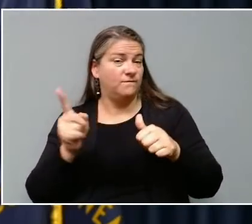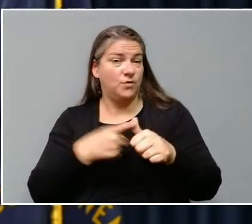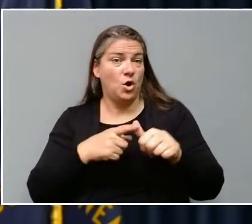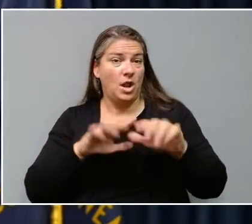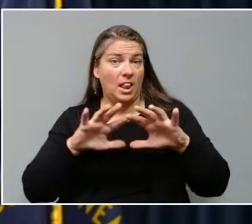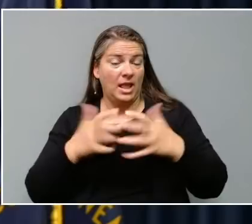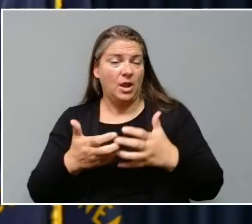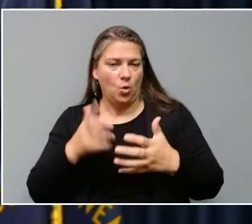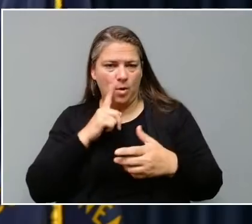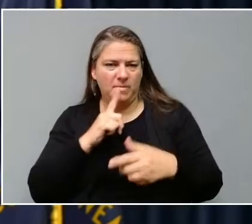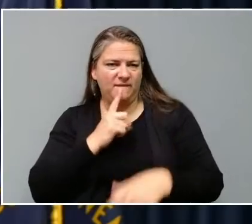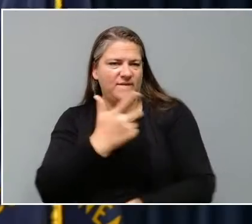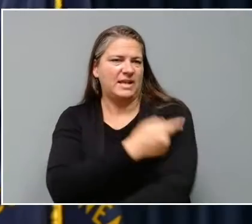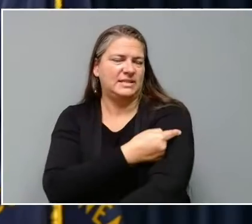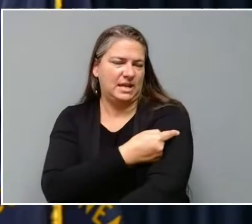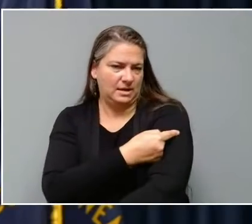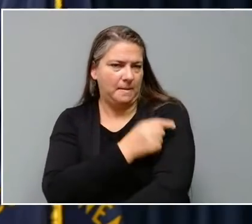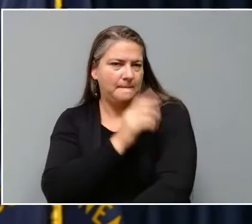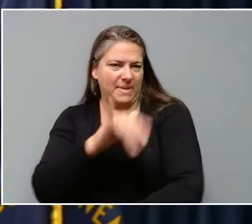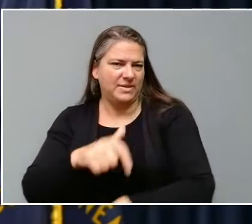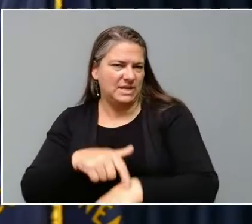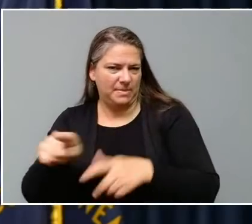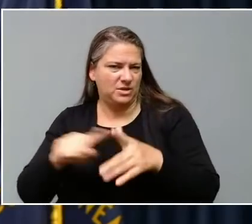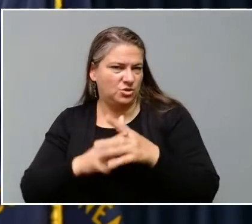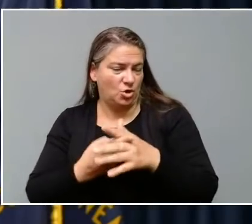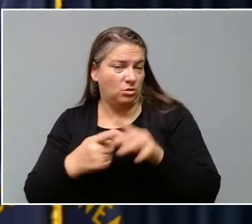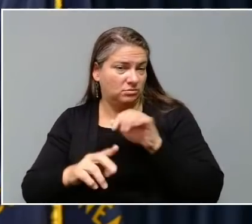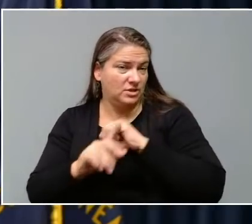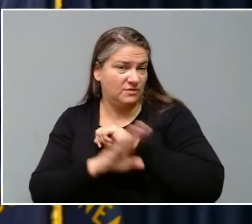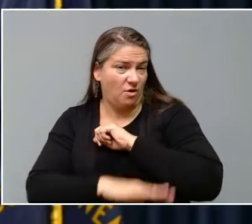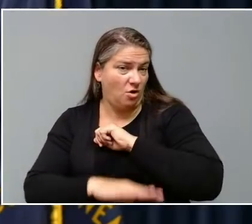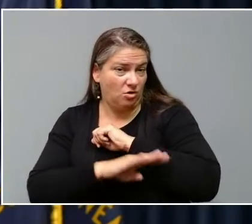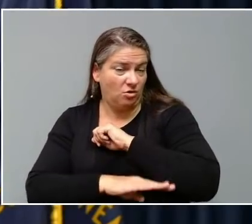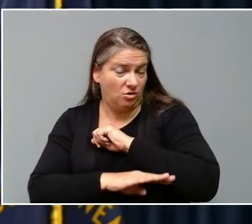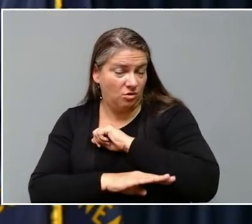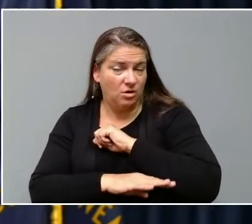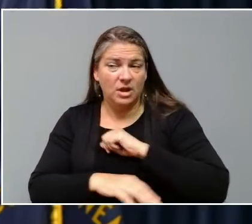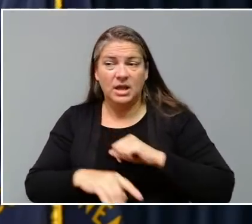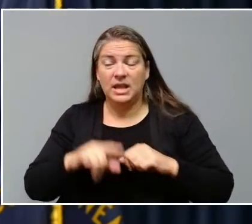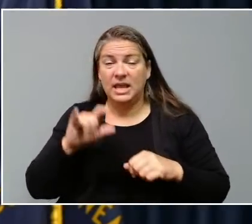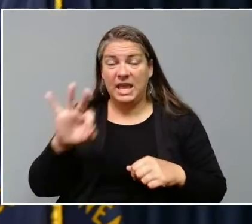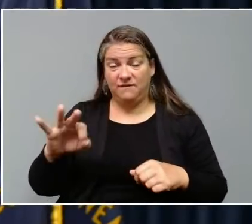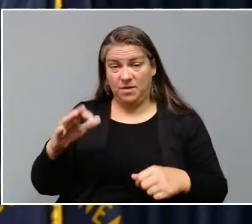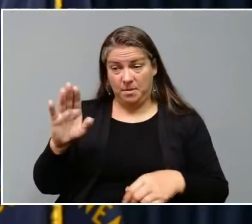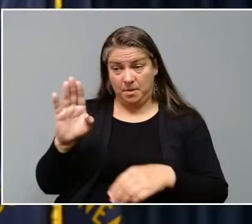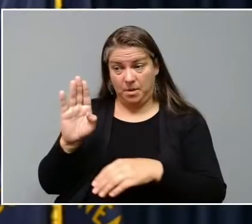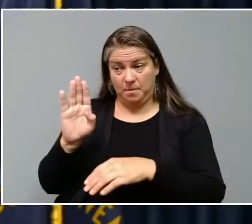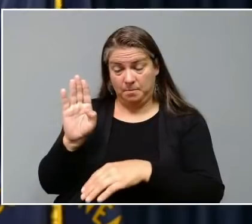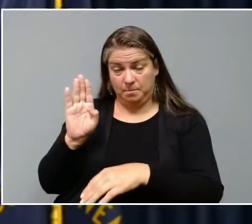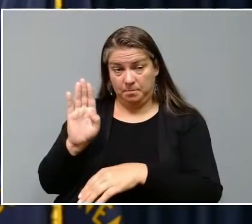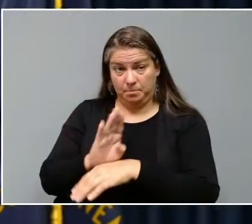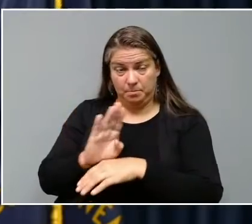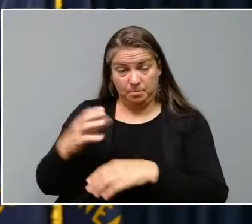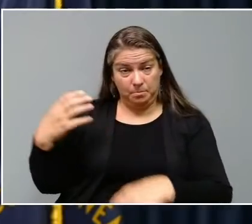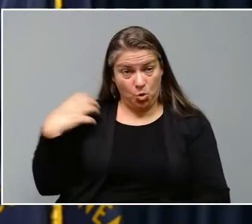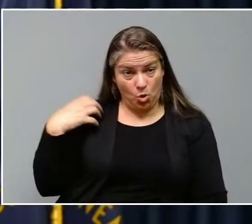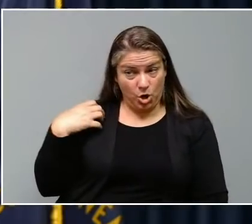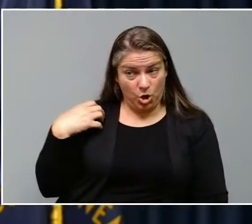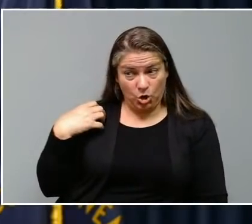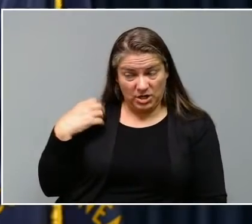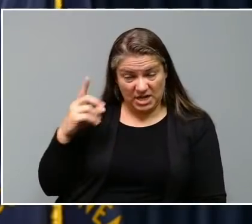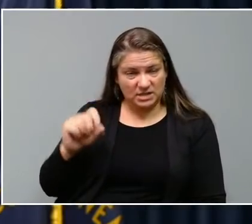vaccinated by the time they start. When an employer steps up and does this, it ensures that this isn't red or blue, it's